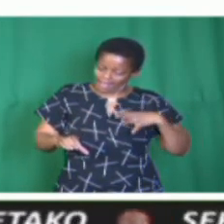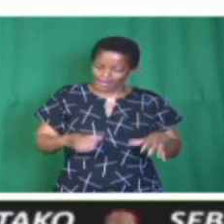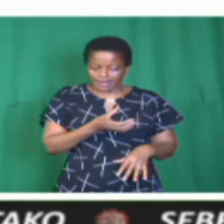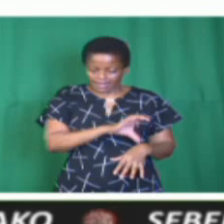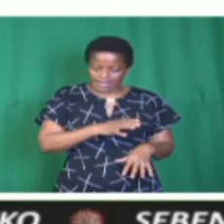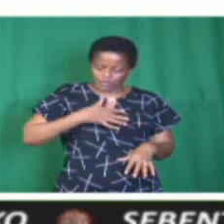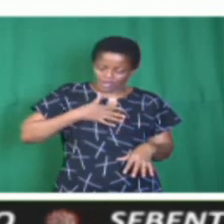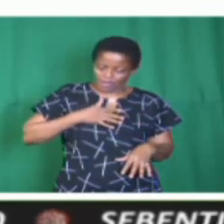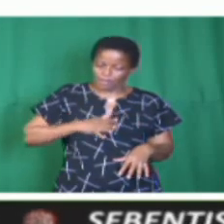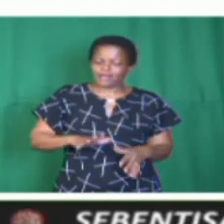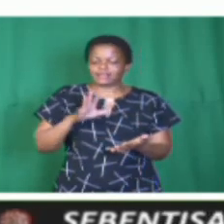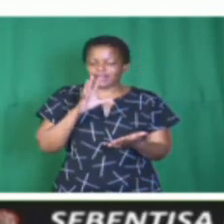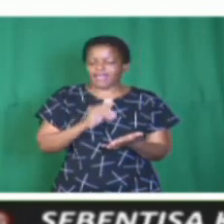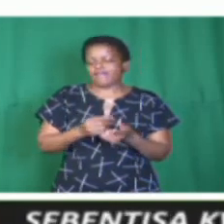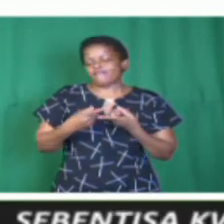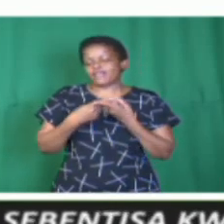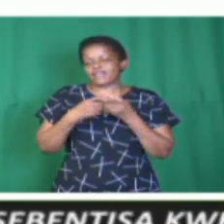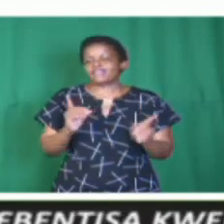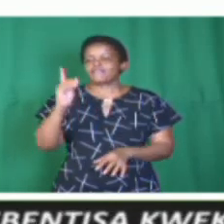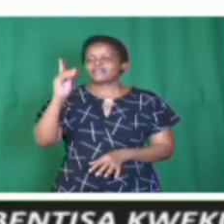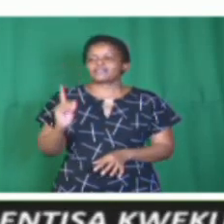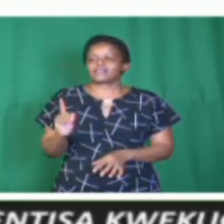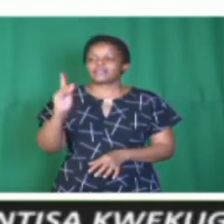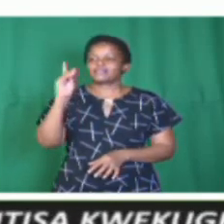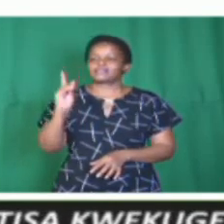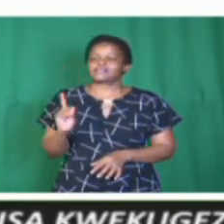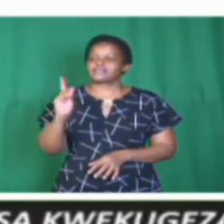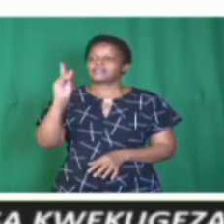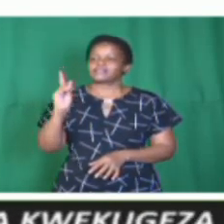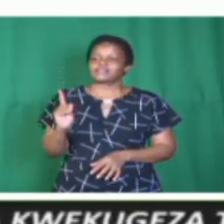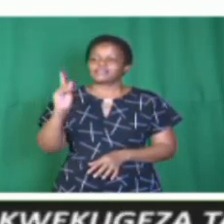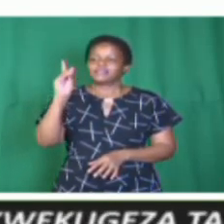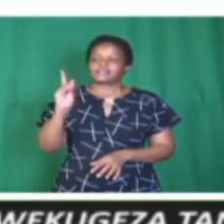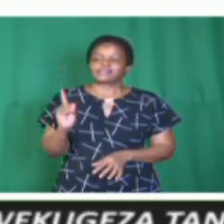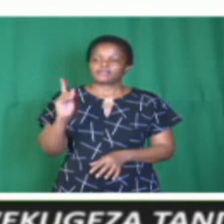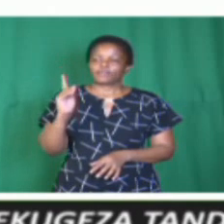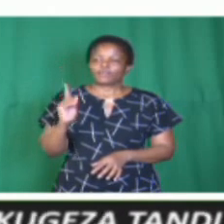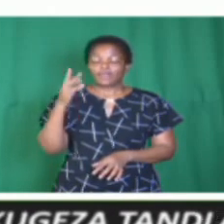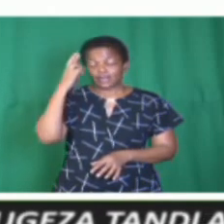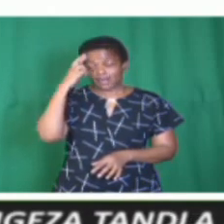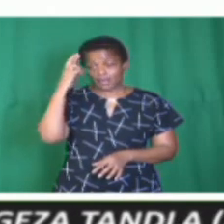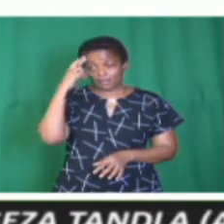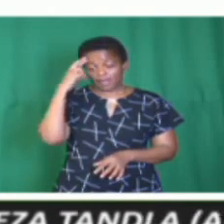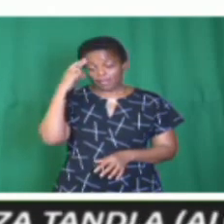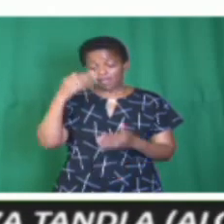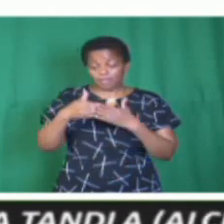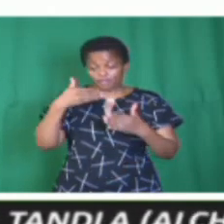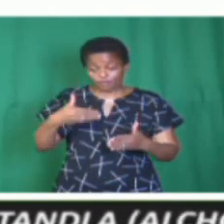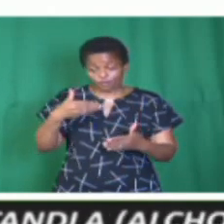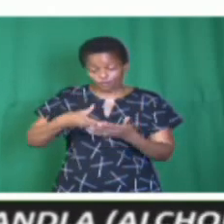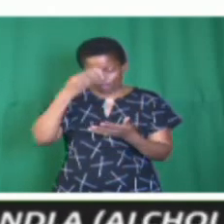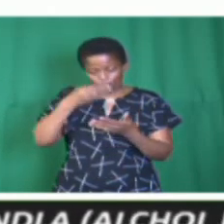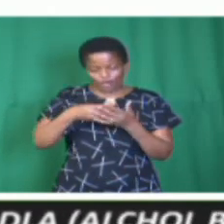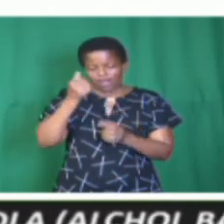must have different densities, dear learners. I hope you remember that you learned about density in